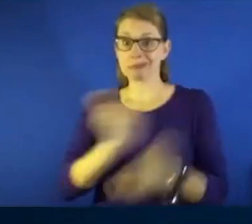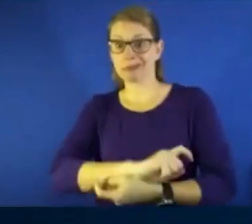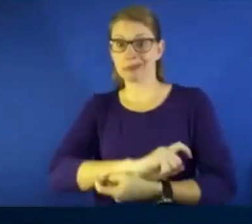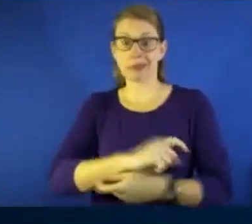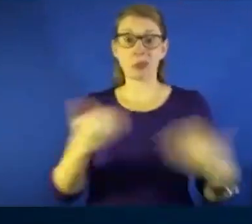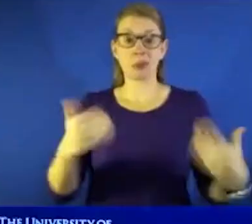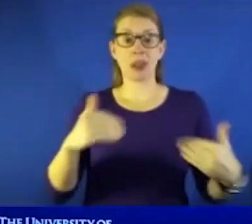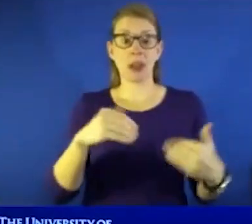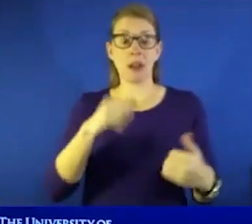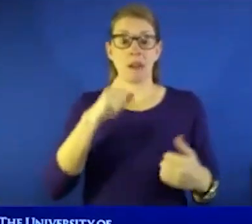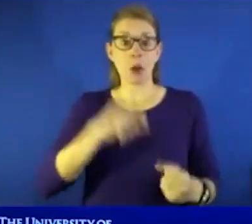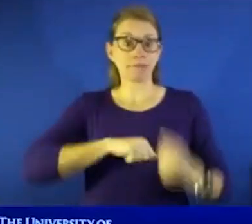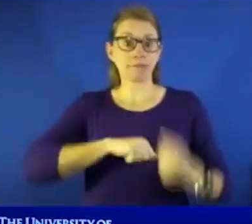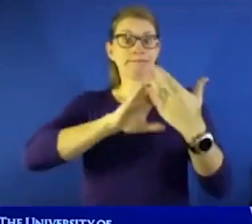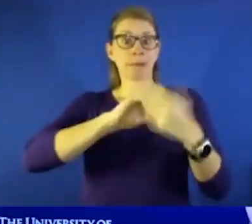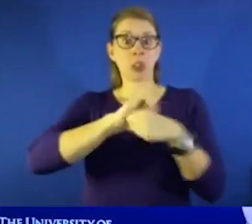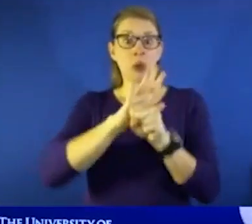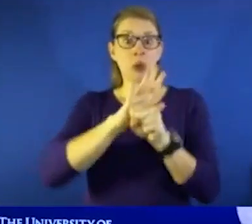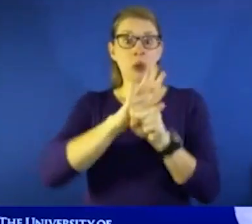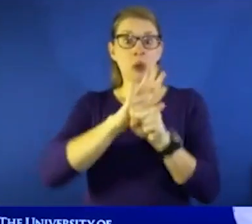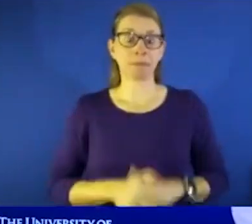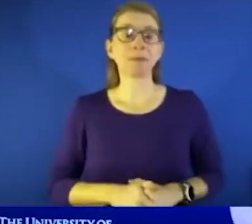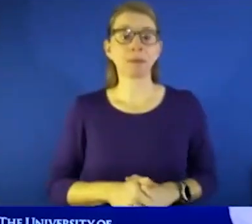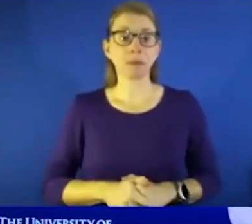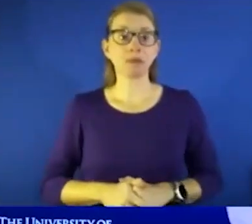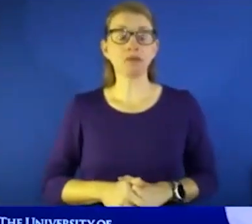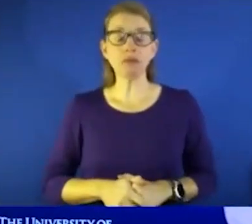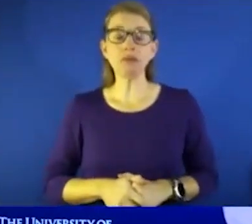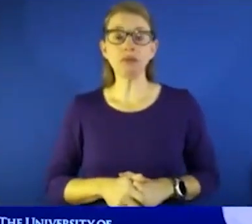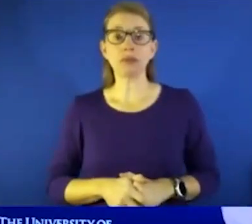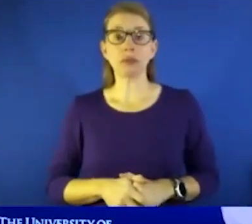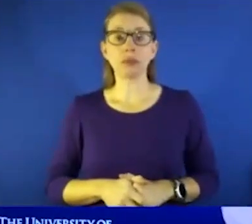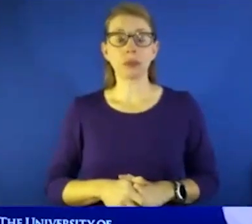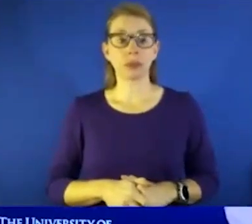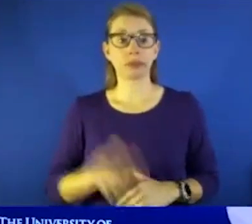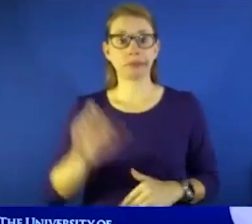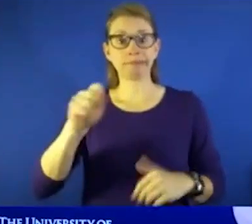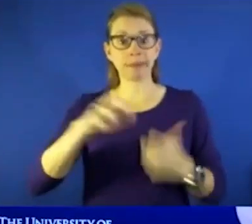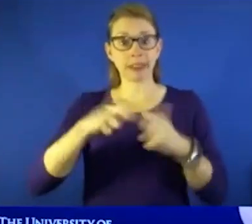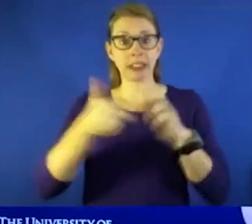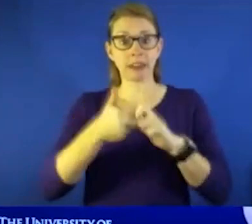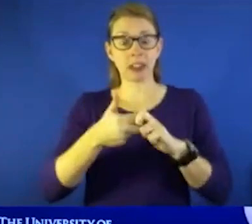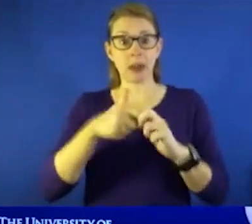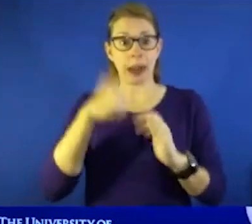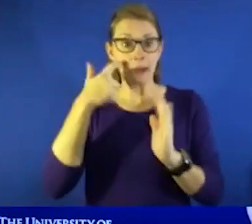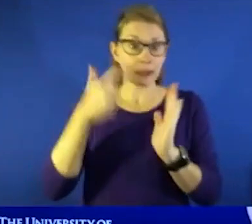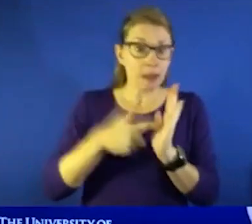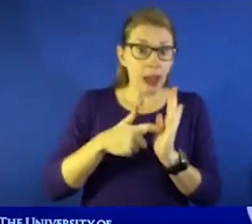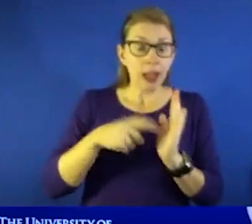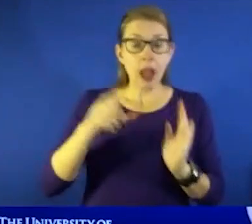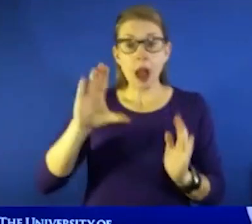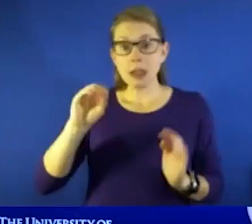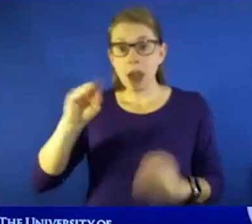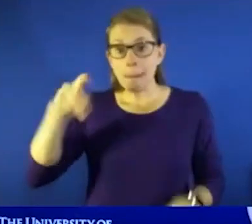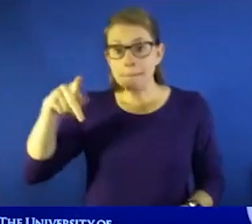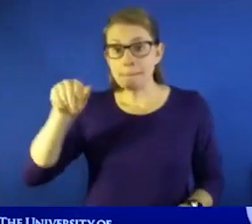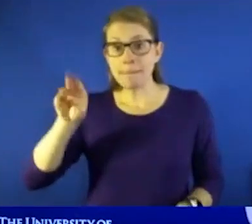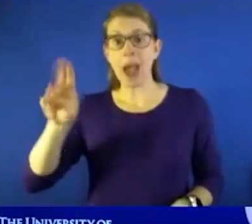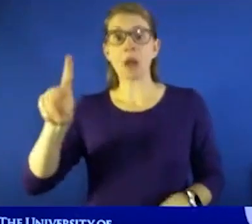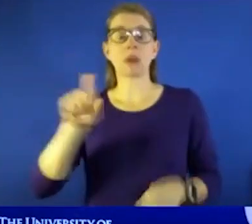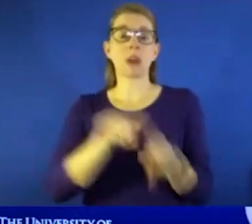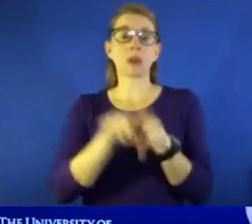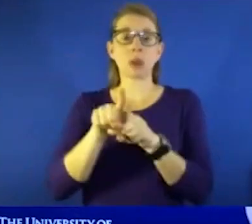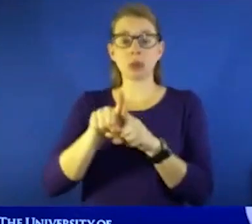Mm-hmm. Yeah, we know that it is difficult to identify compounds and create drugs for